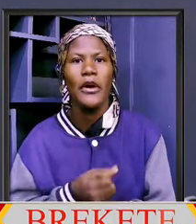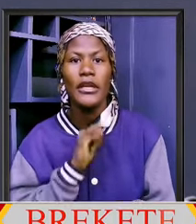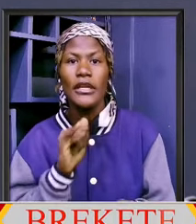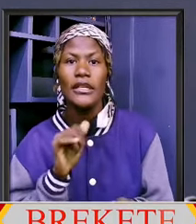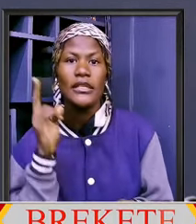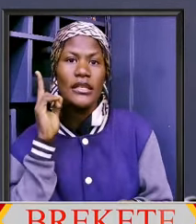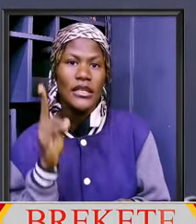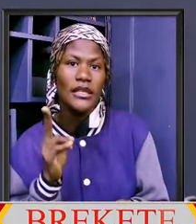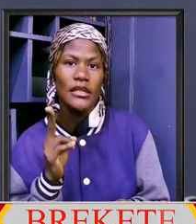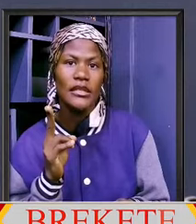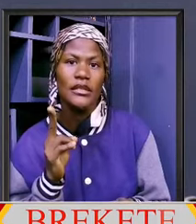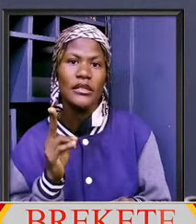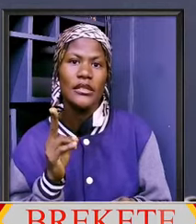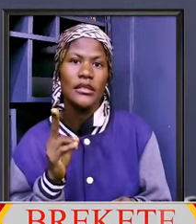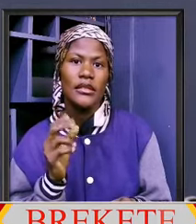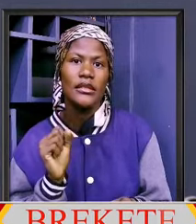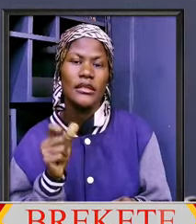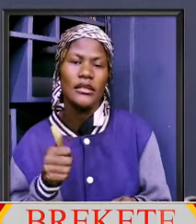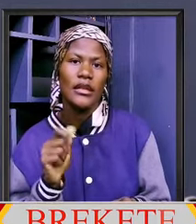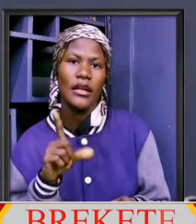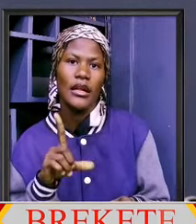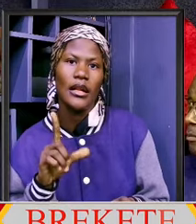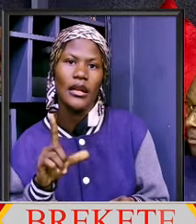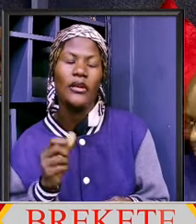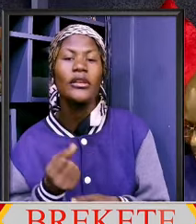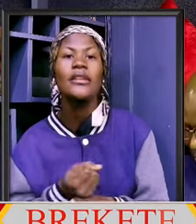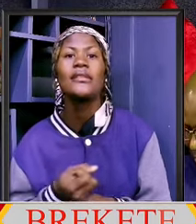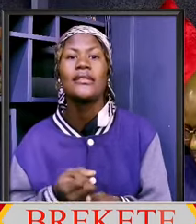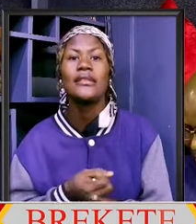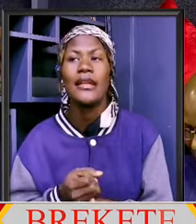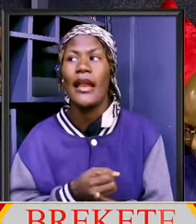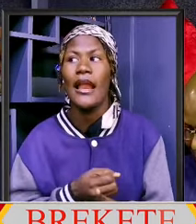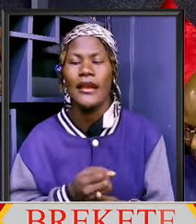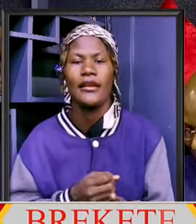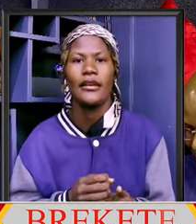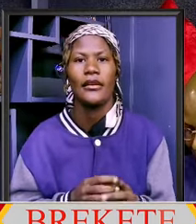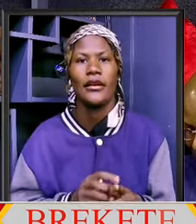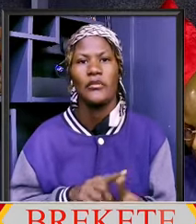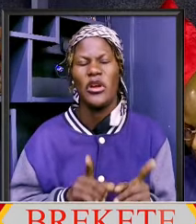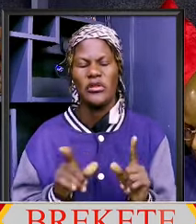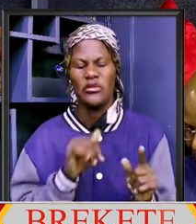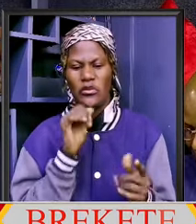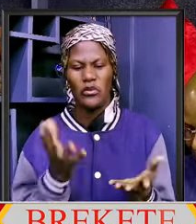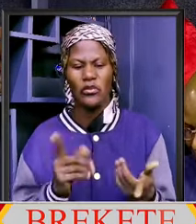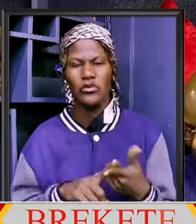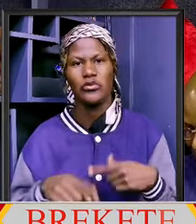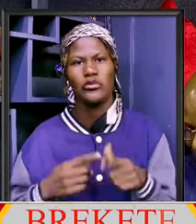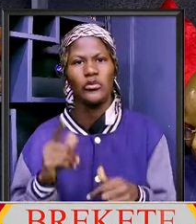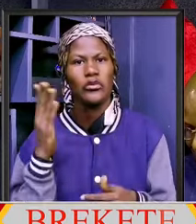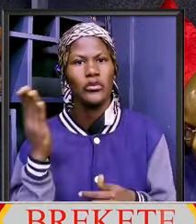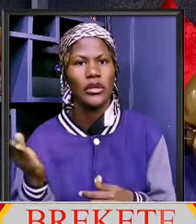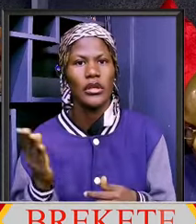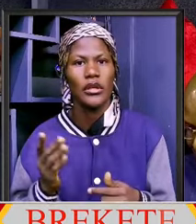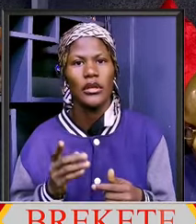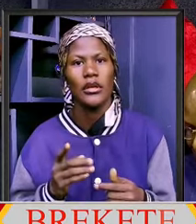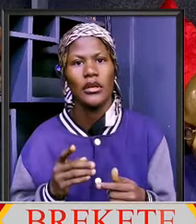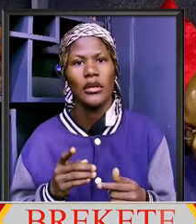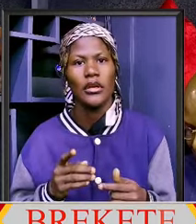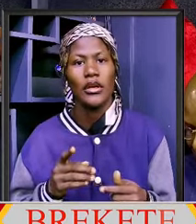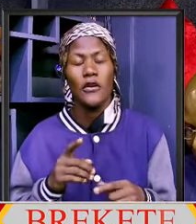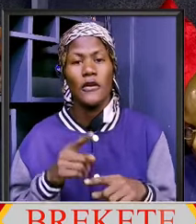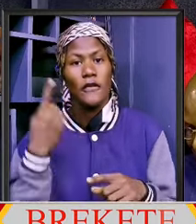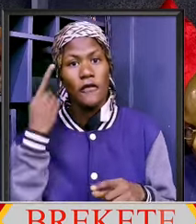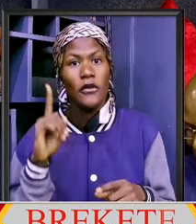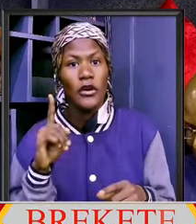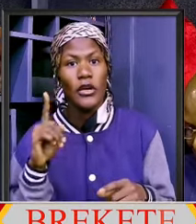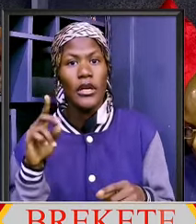dey. But I no won't go there. As he be say, nothing happen. For Nigeria, if you get like you